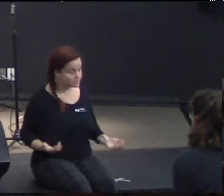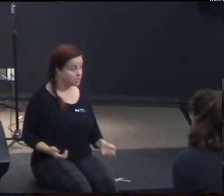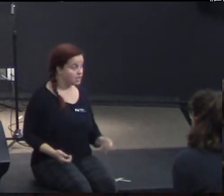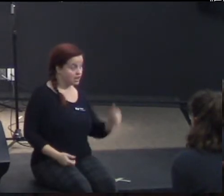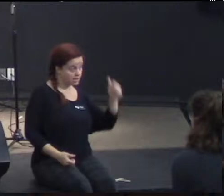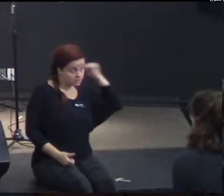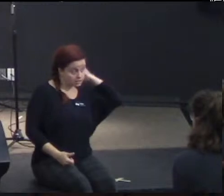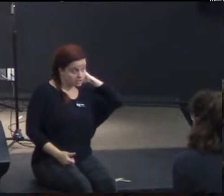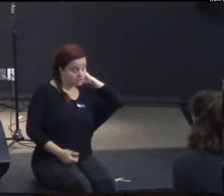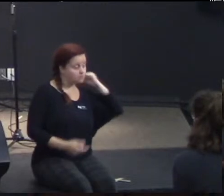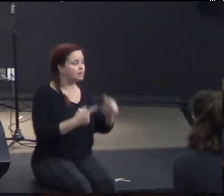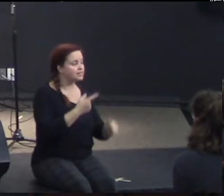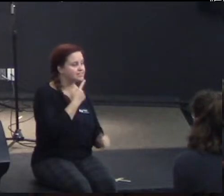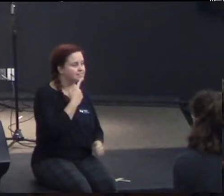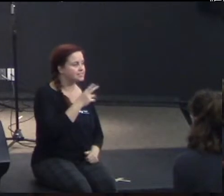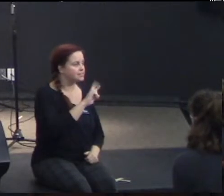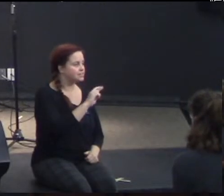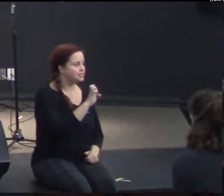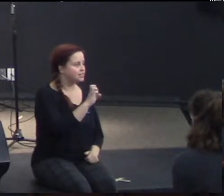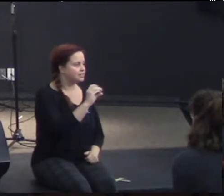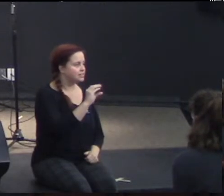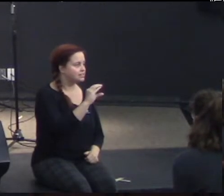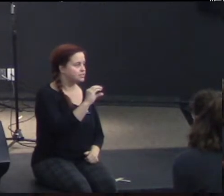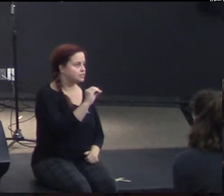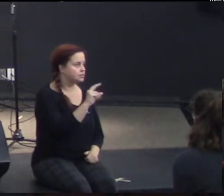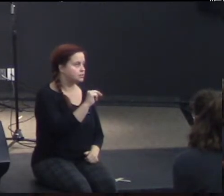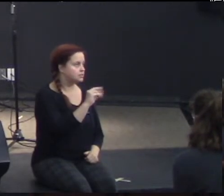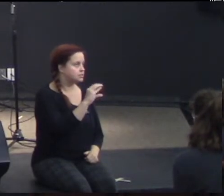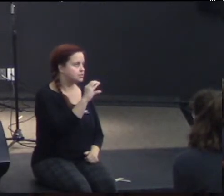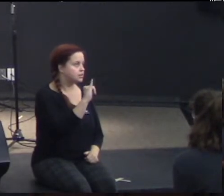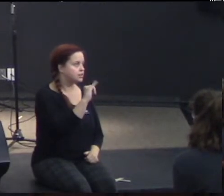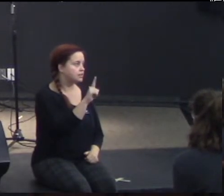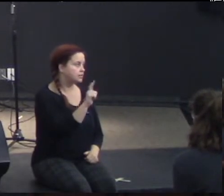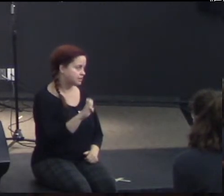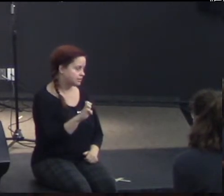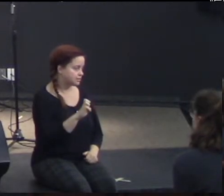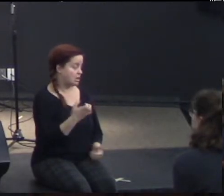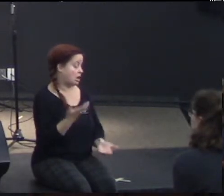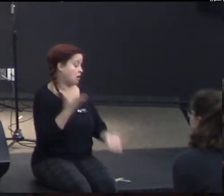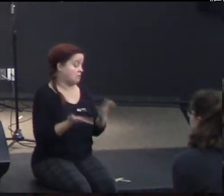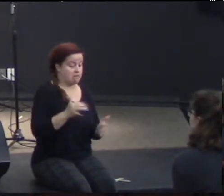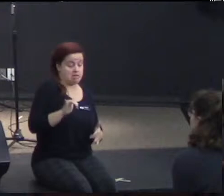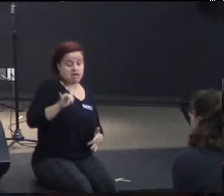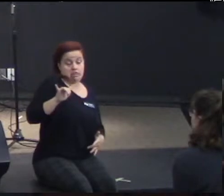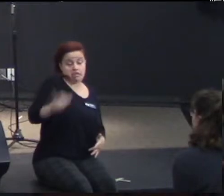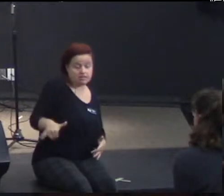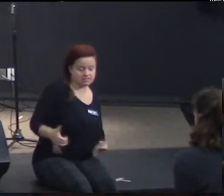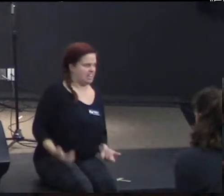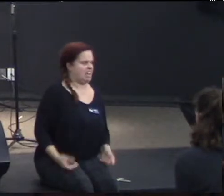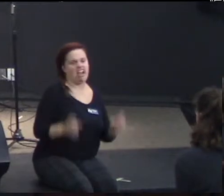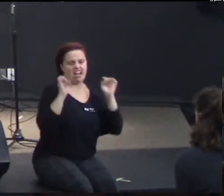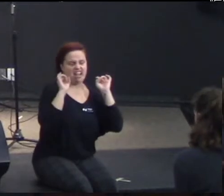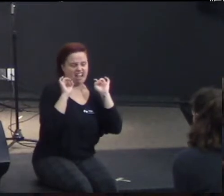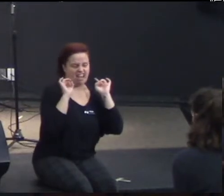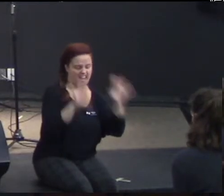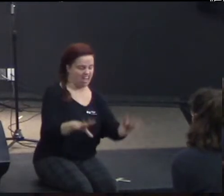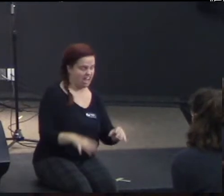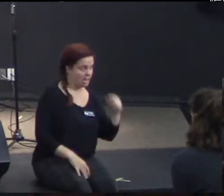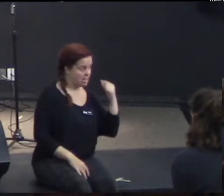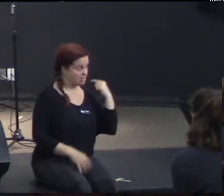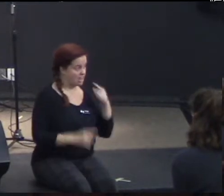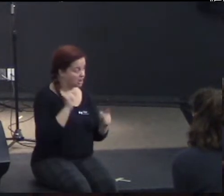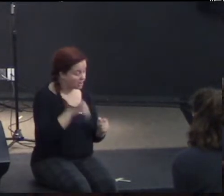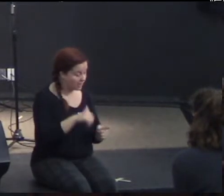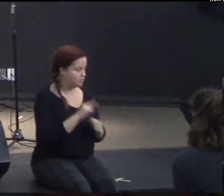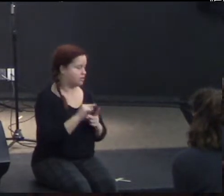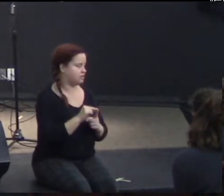says reconcile. That was the theme of the camp. You know, maybe that was it. Like, I hate reconciliation.